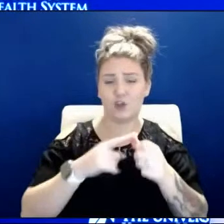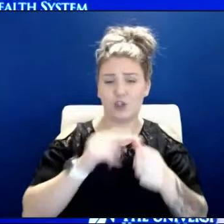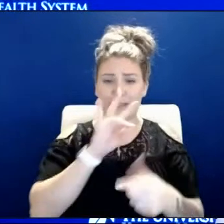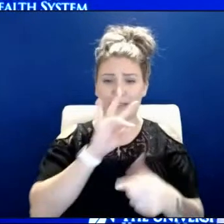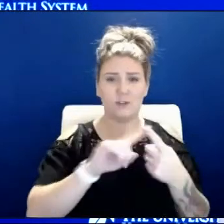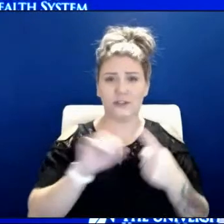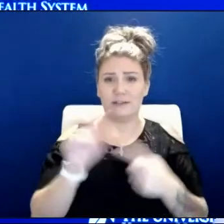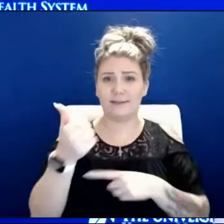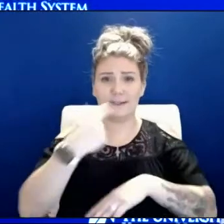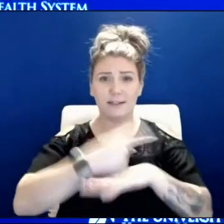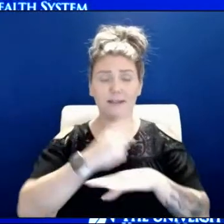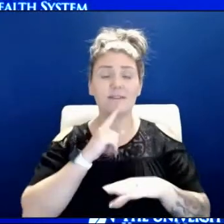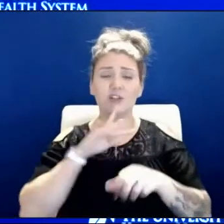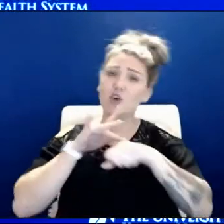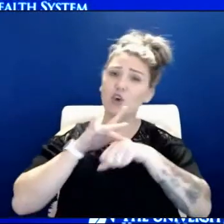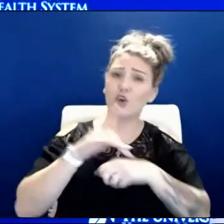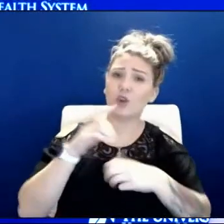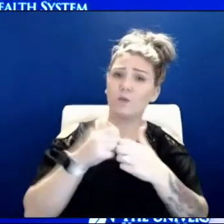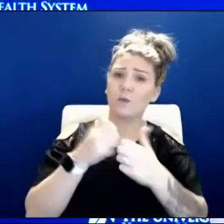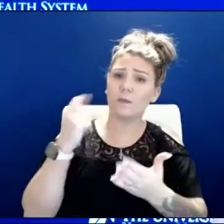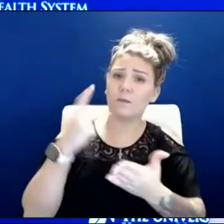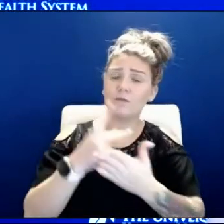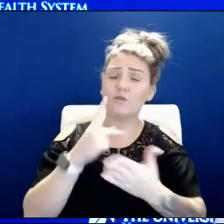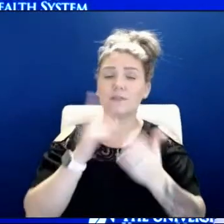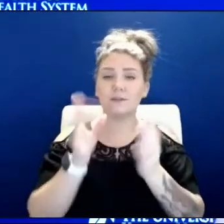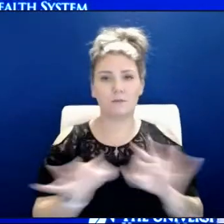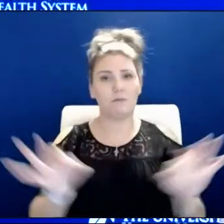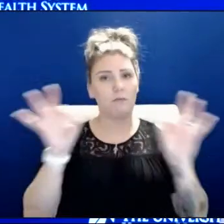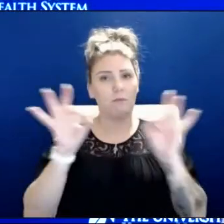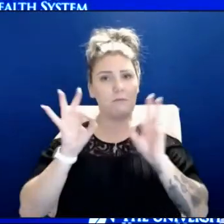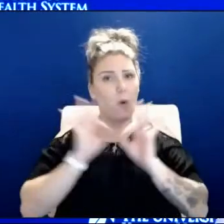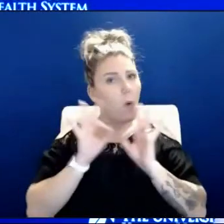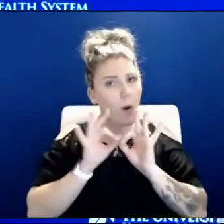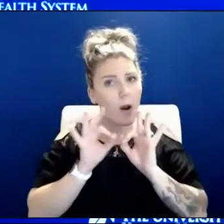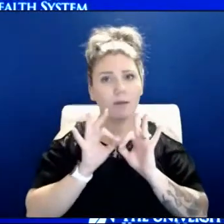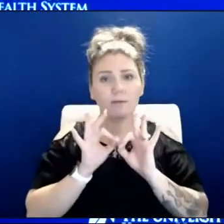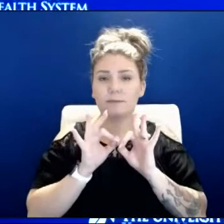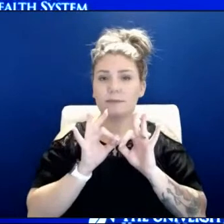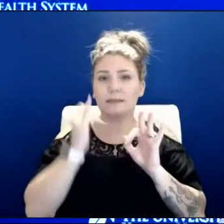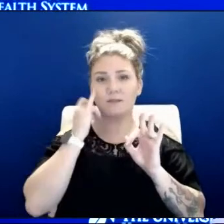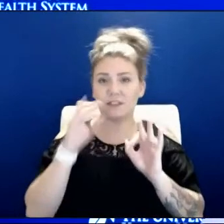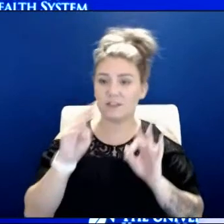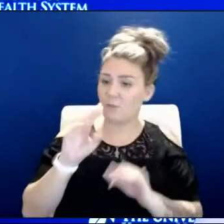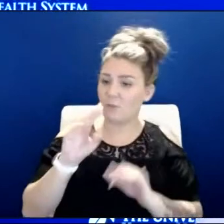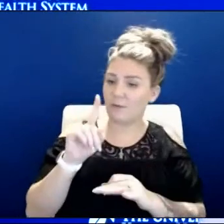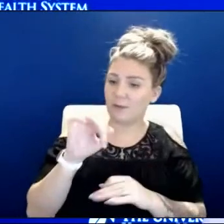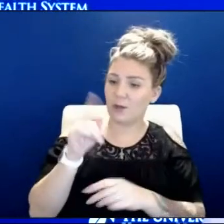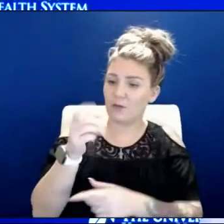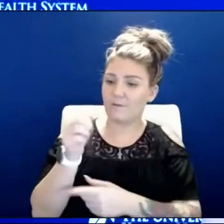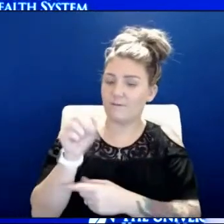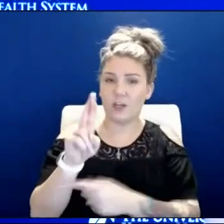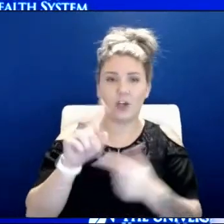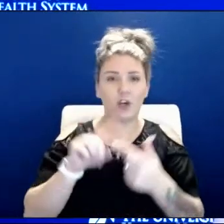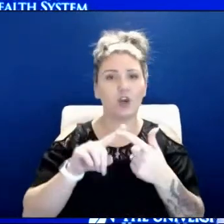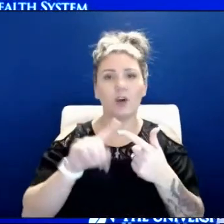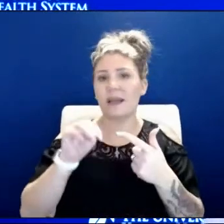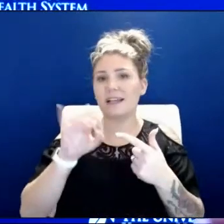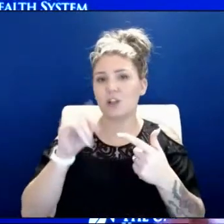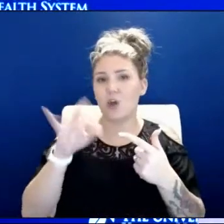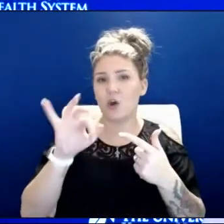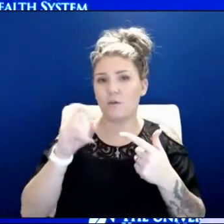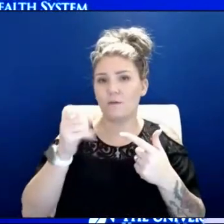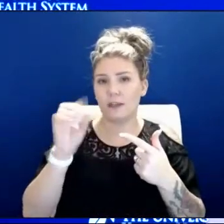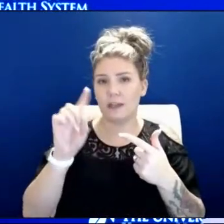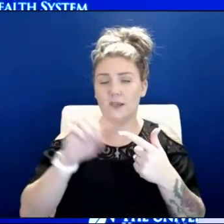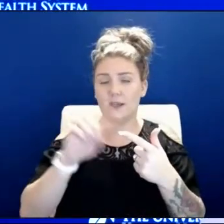treatment with these approved drugs is vitally important, whether that's molnupiravir or Paxlovid or the monoclonal antibodies.